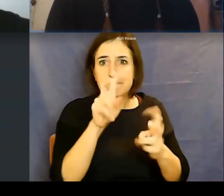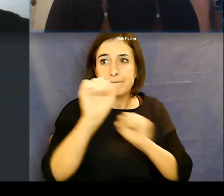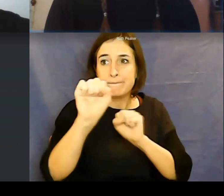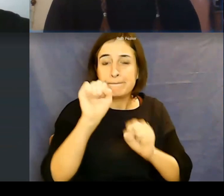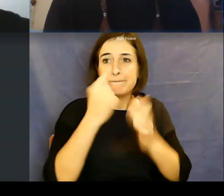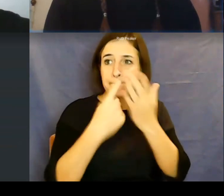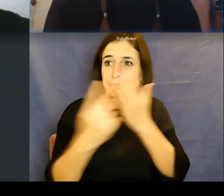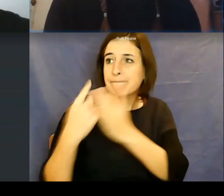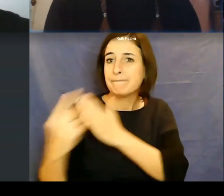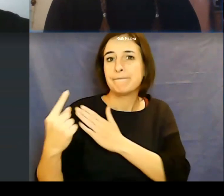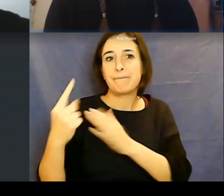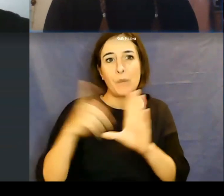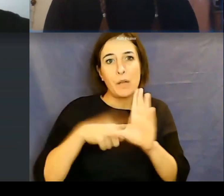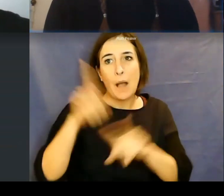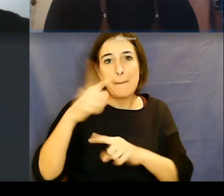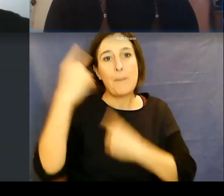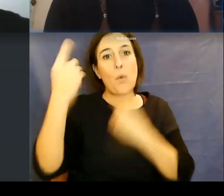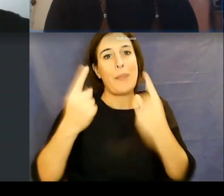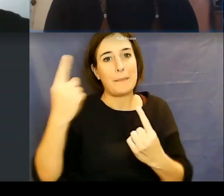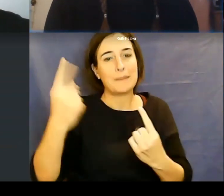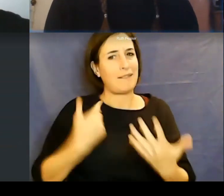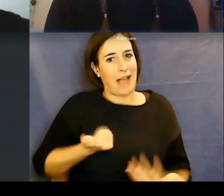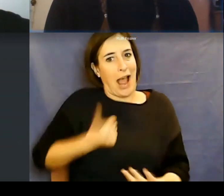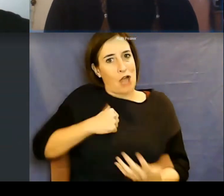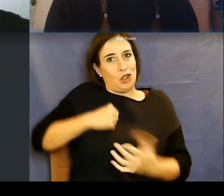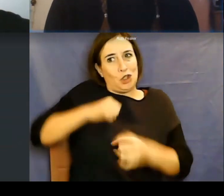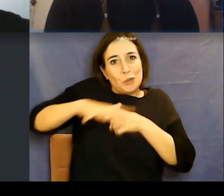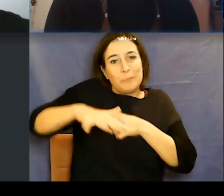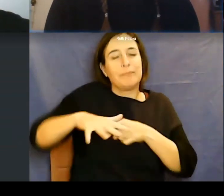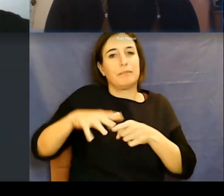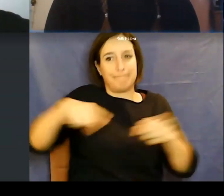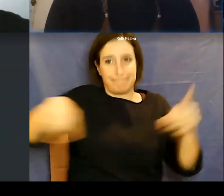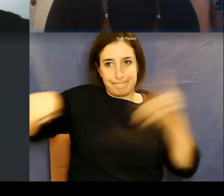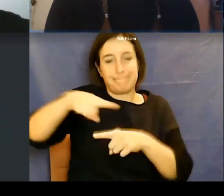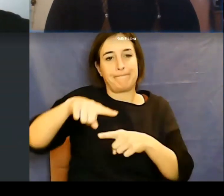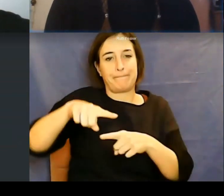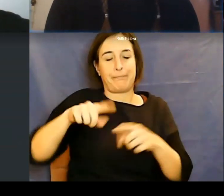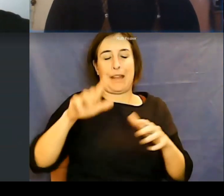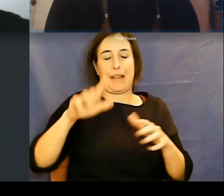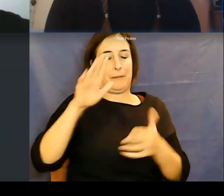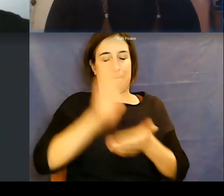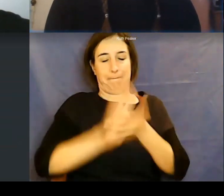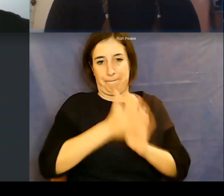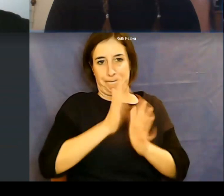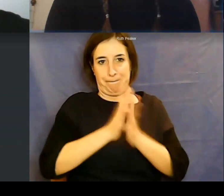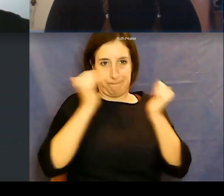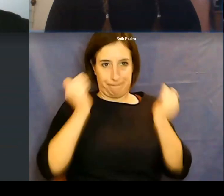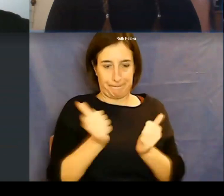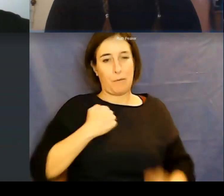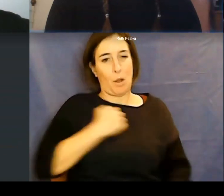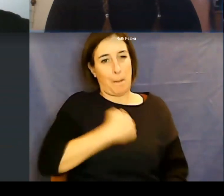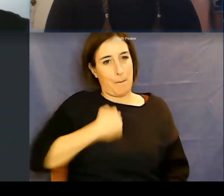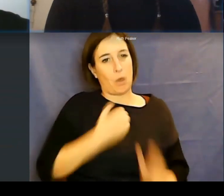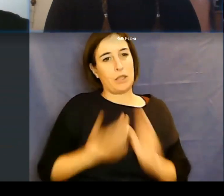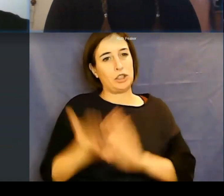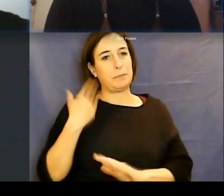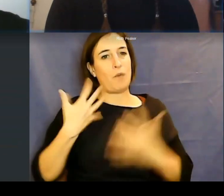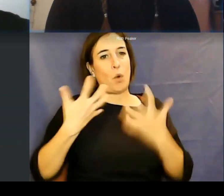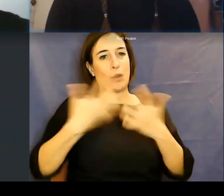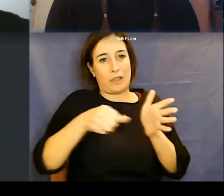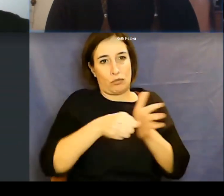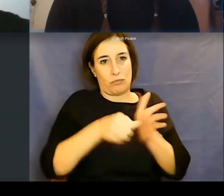our own assumptions onto their lived experience. So I'll wrap up there. And again, apologies for those technical issues. Thanks